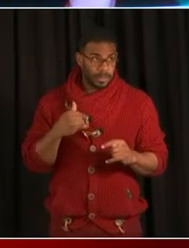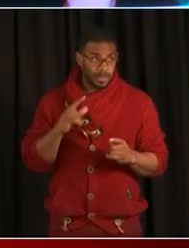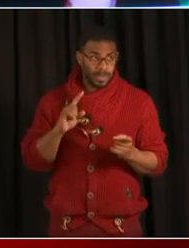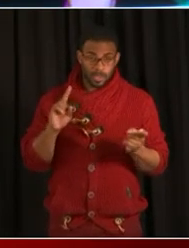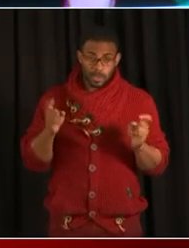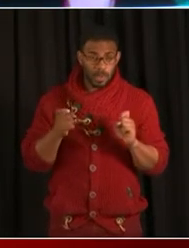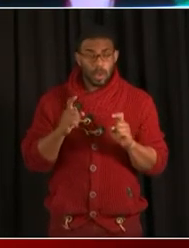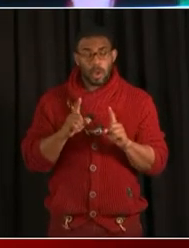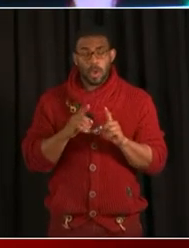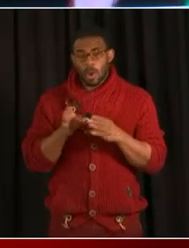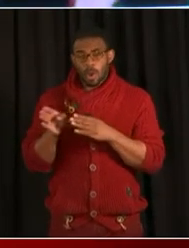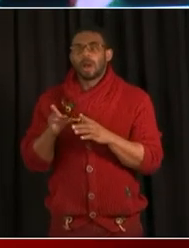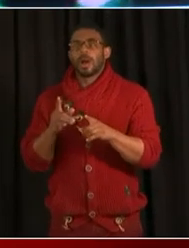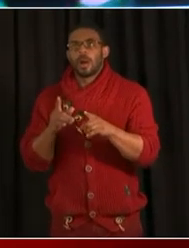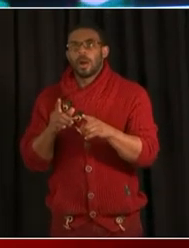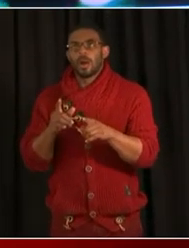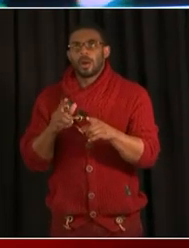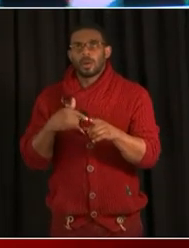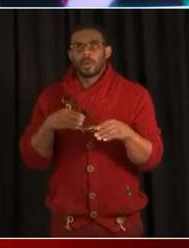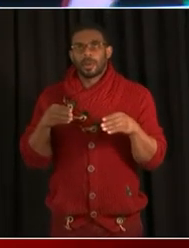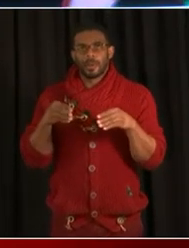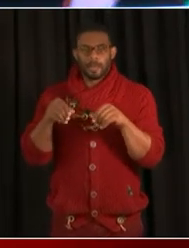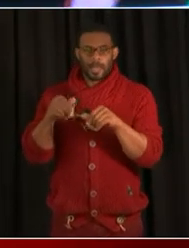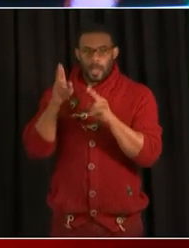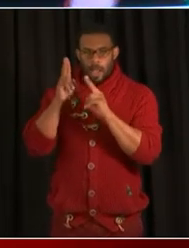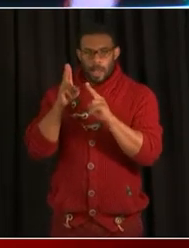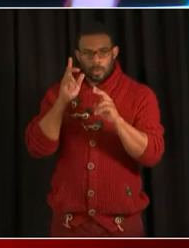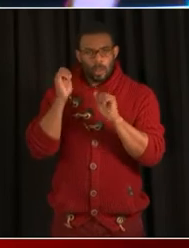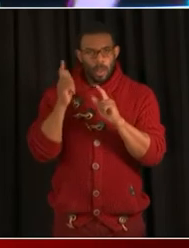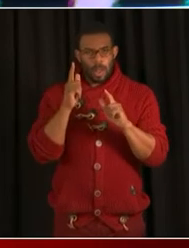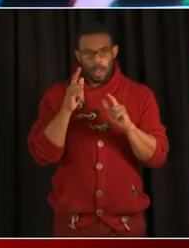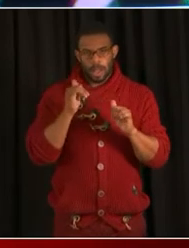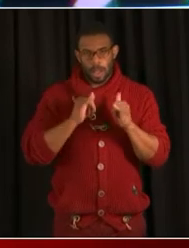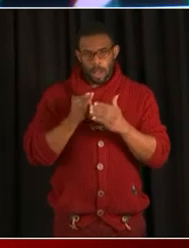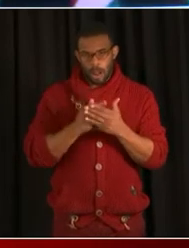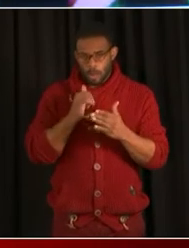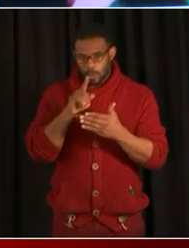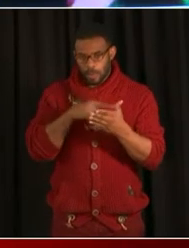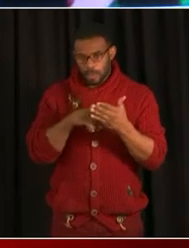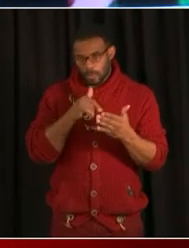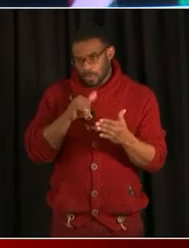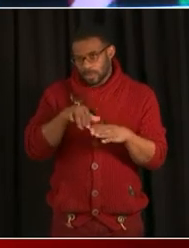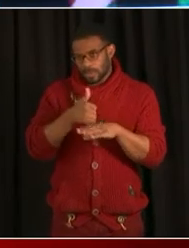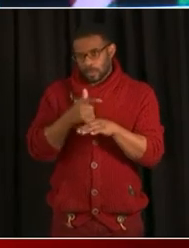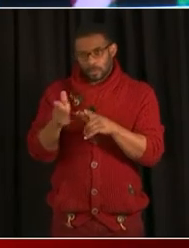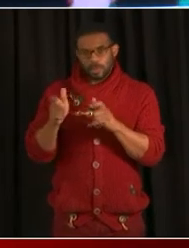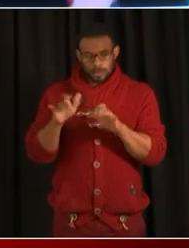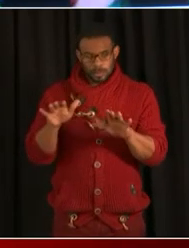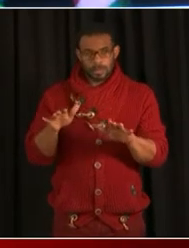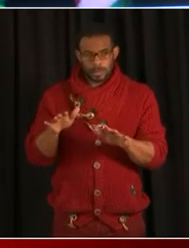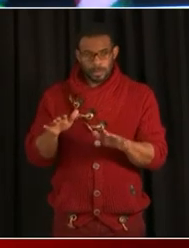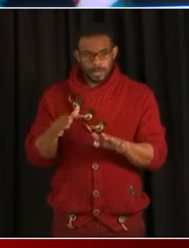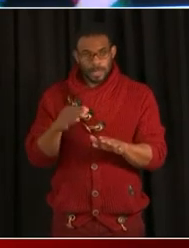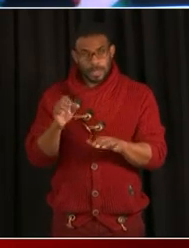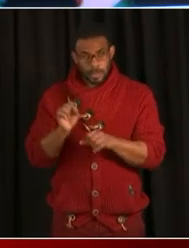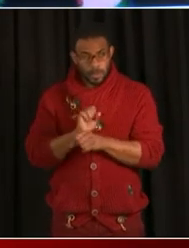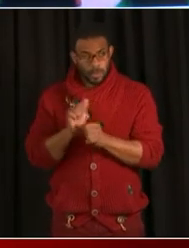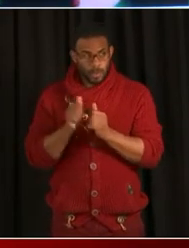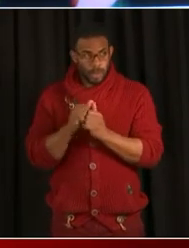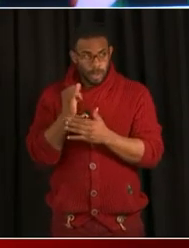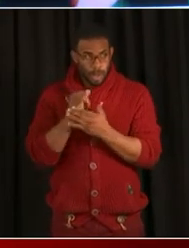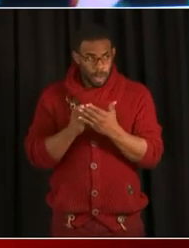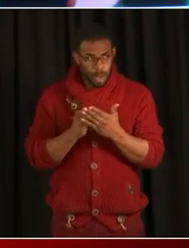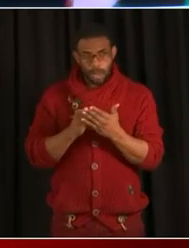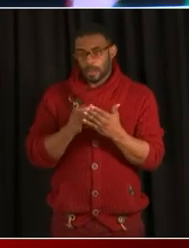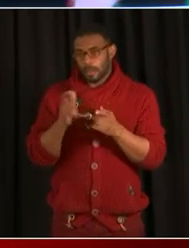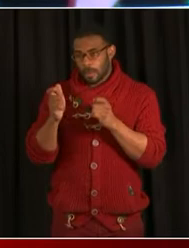And we turned also to, when we paid honoraria to all of our artists, we canceled. So we set that up right away. And we began working with